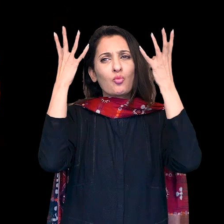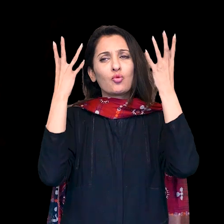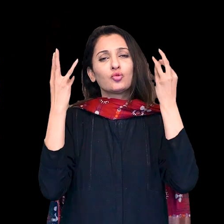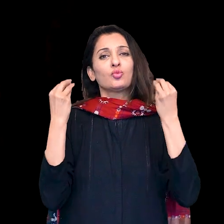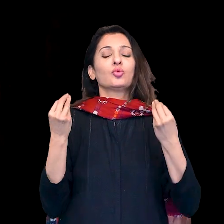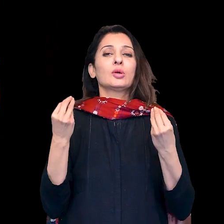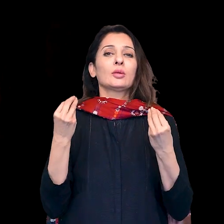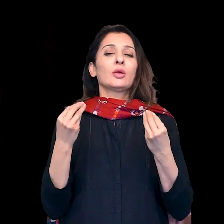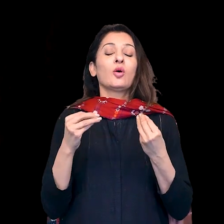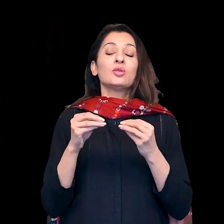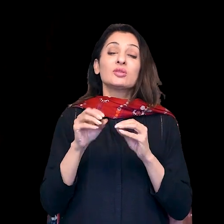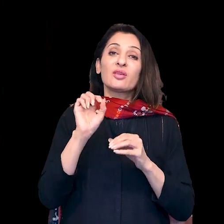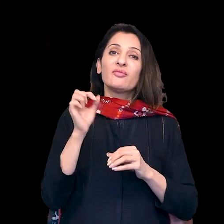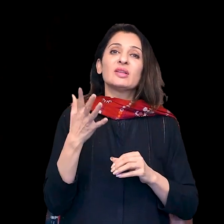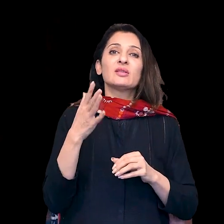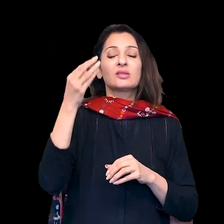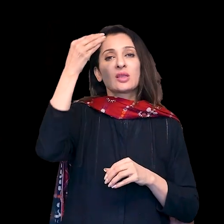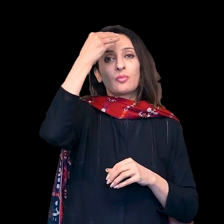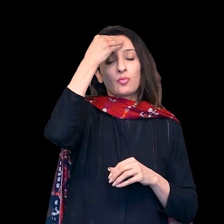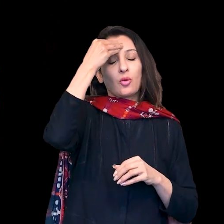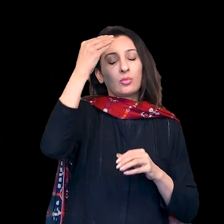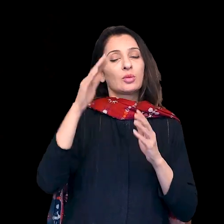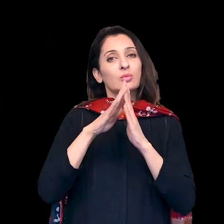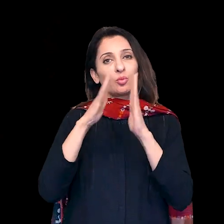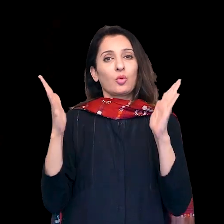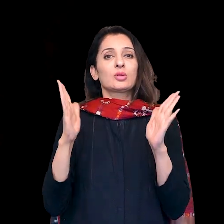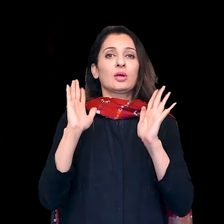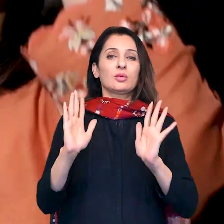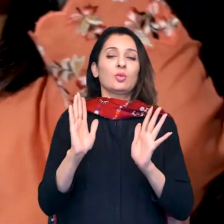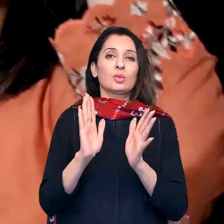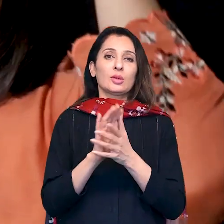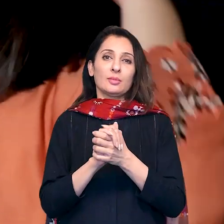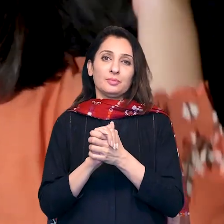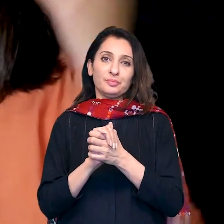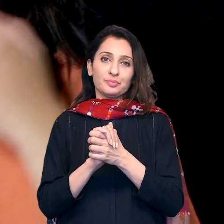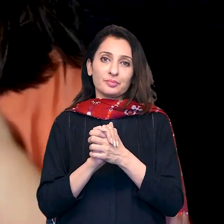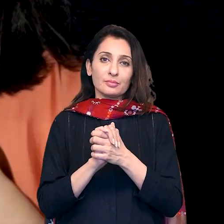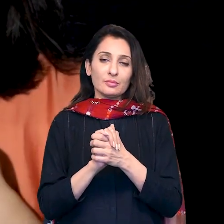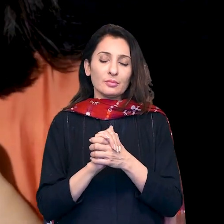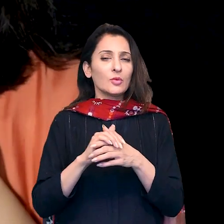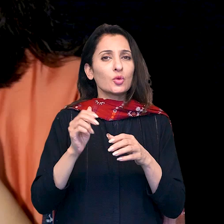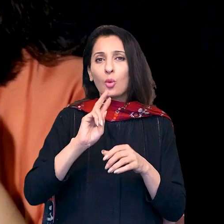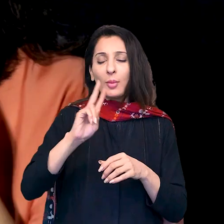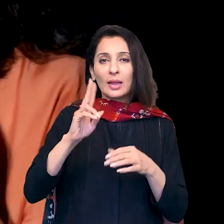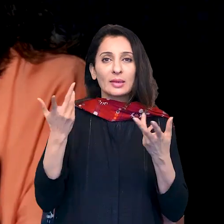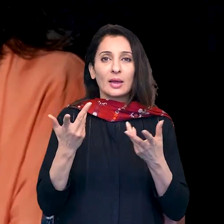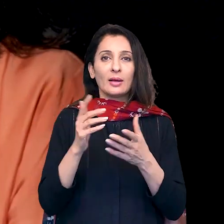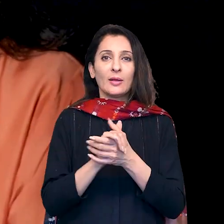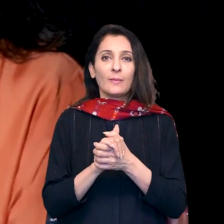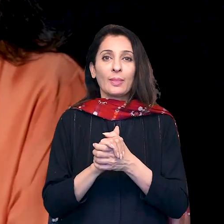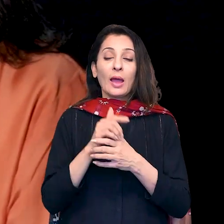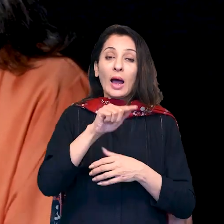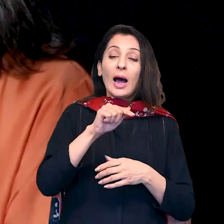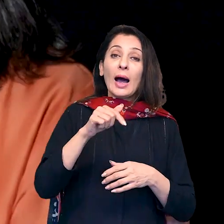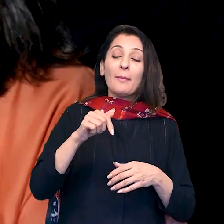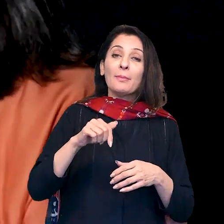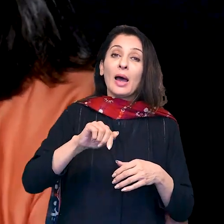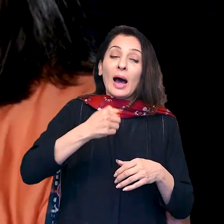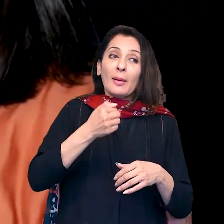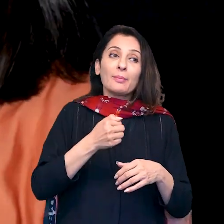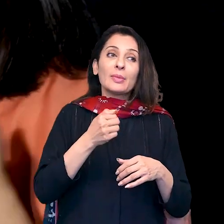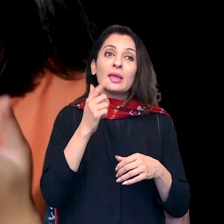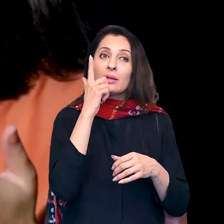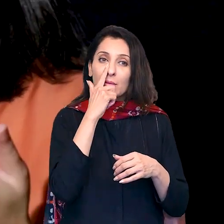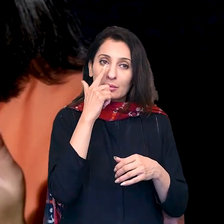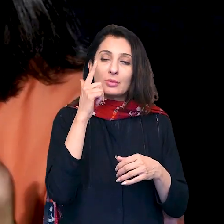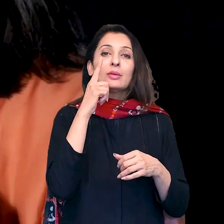lead to a lot of problems within the relationship from one another also. So talking about what do you want from your partner, if you want to